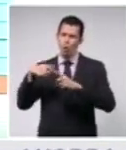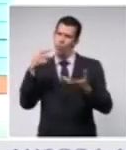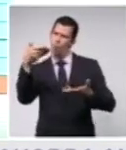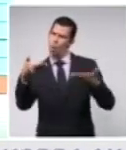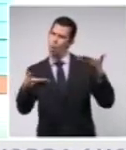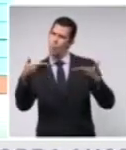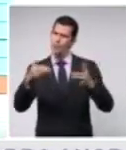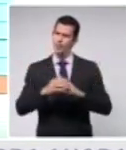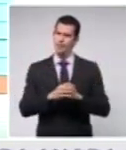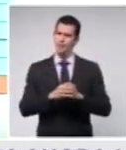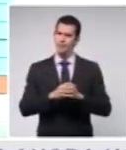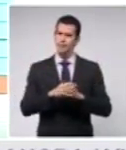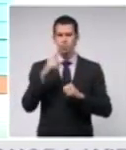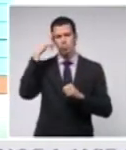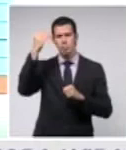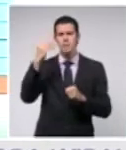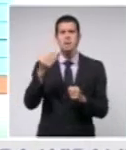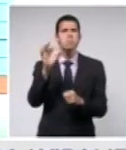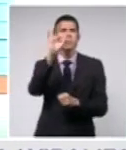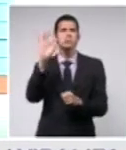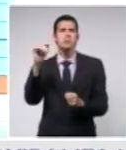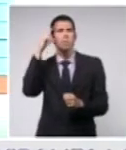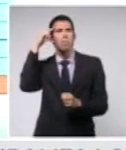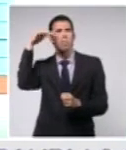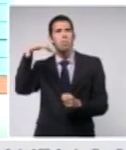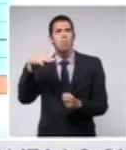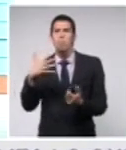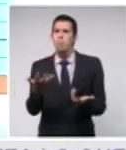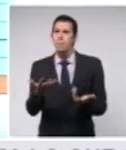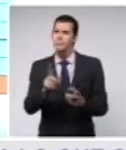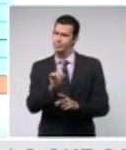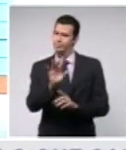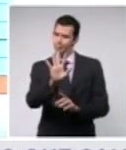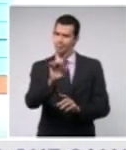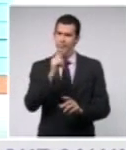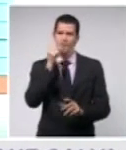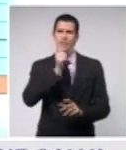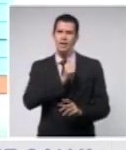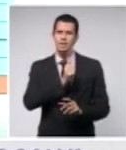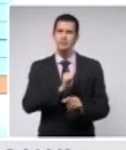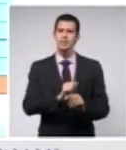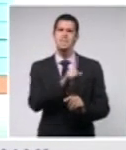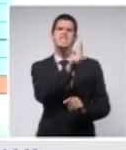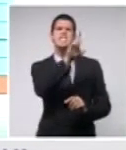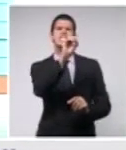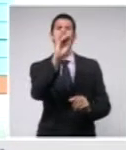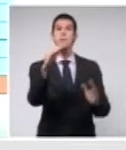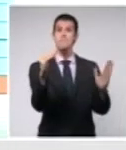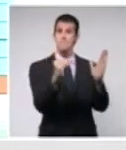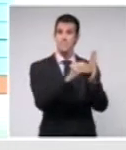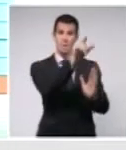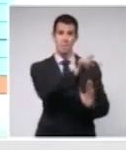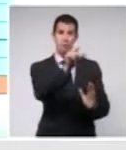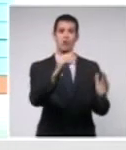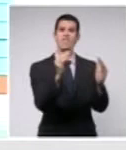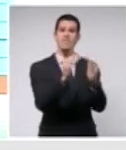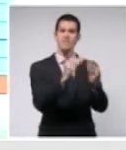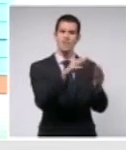26.61, then Havana with 14.33, Matanzas has a rate